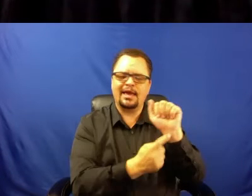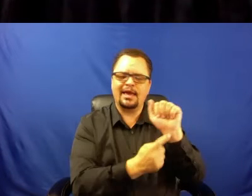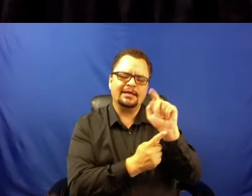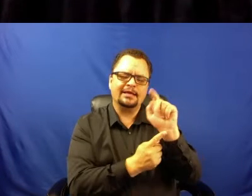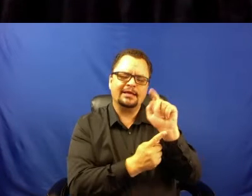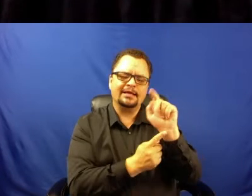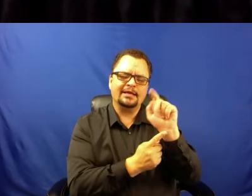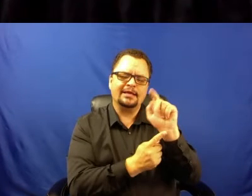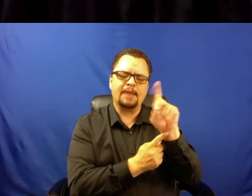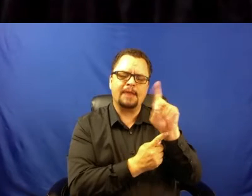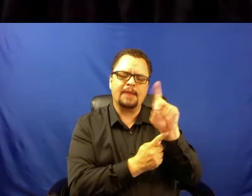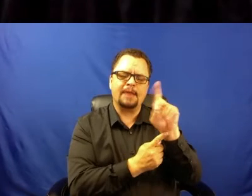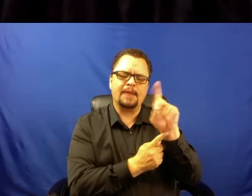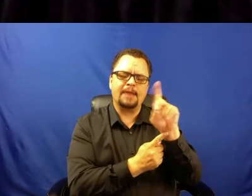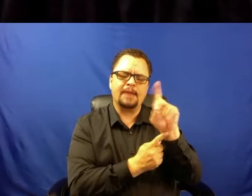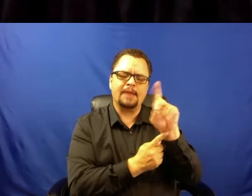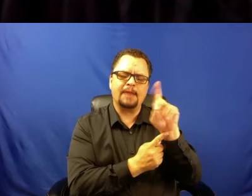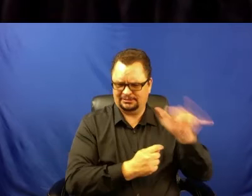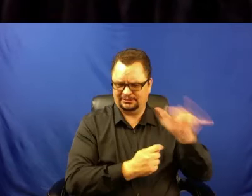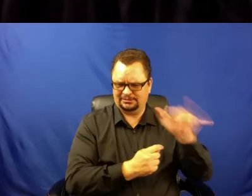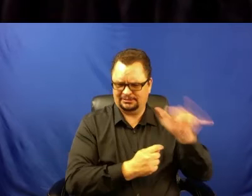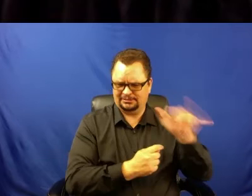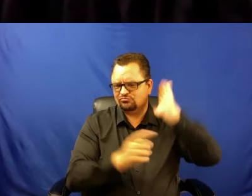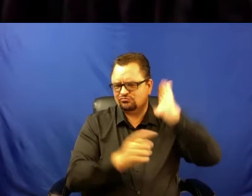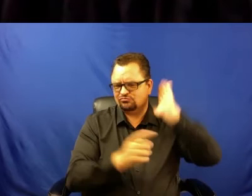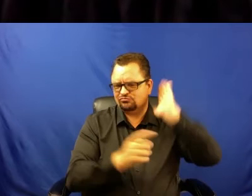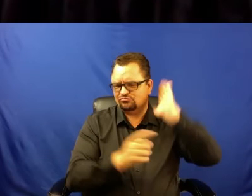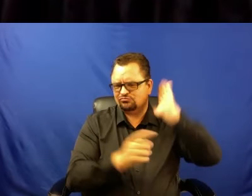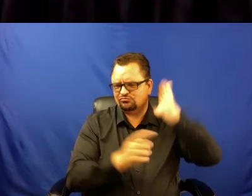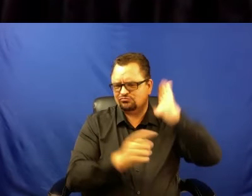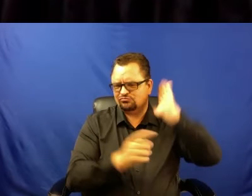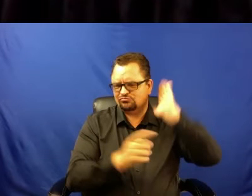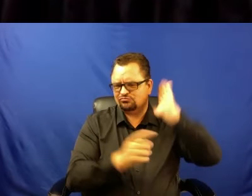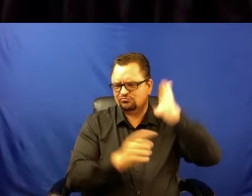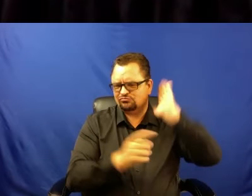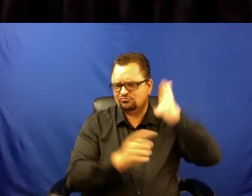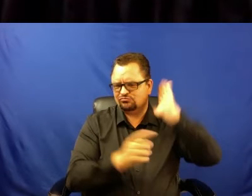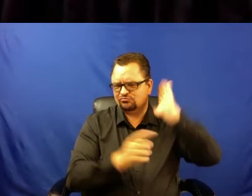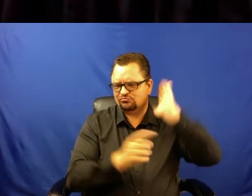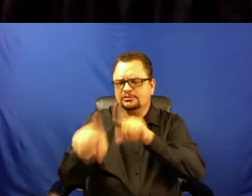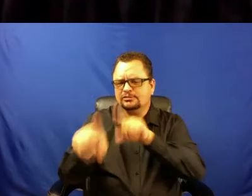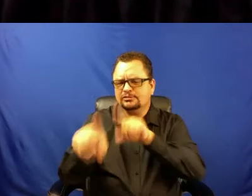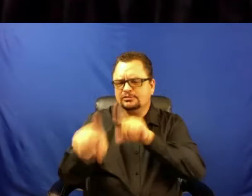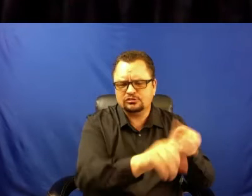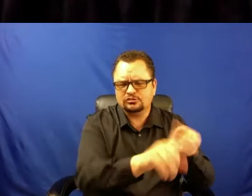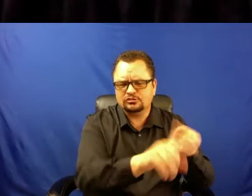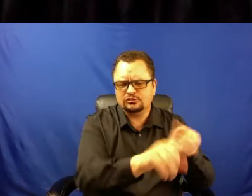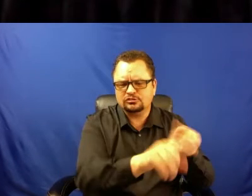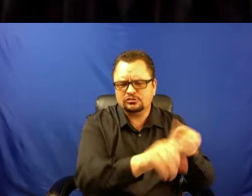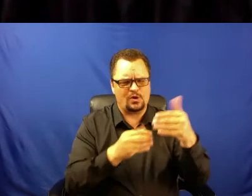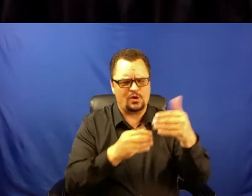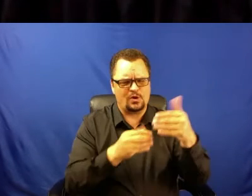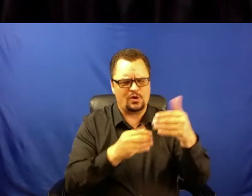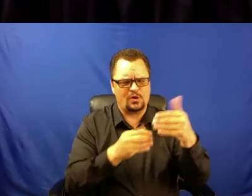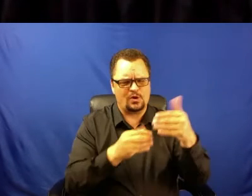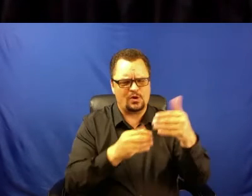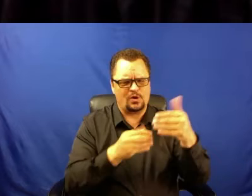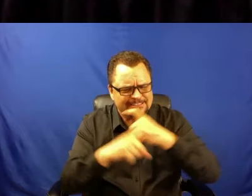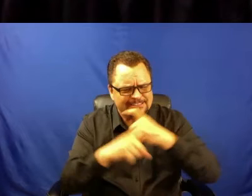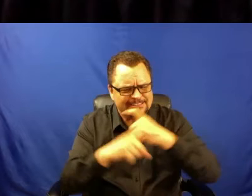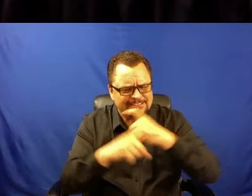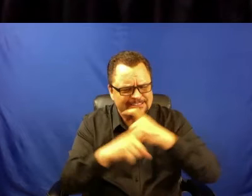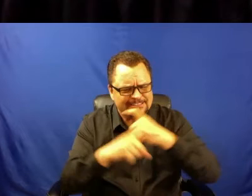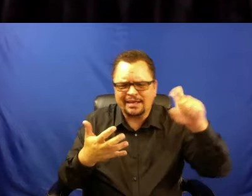be intense as we adapt to the needs and the changes as to where we are with